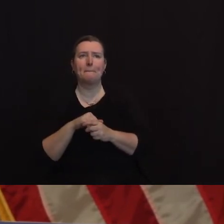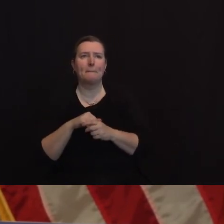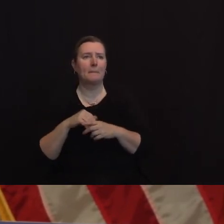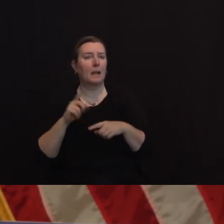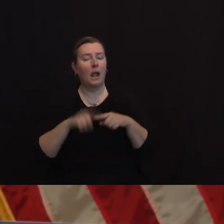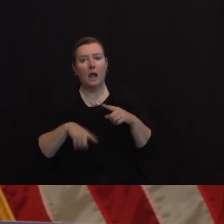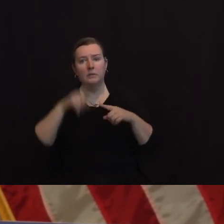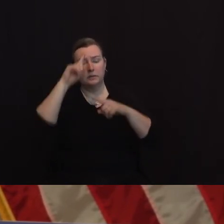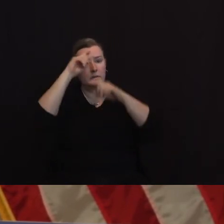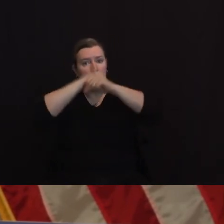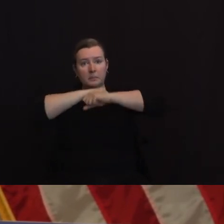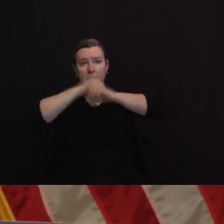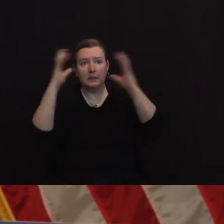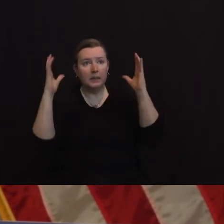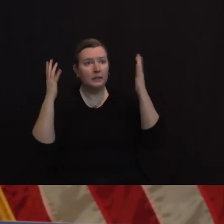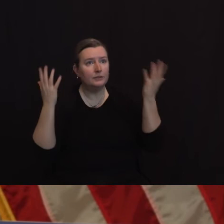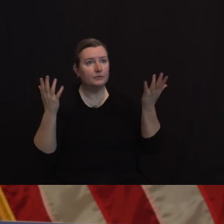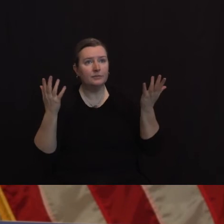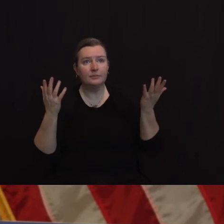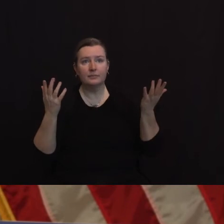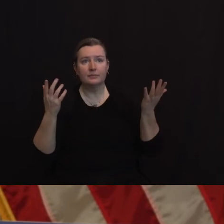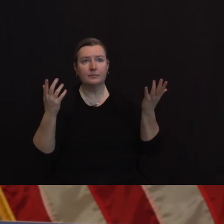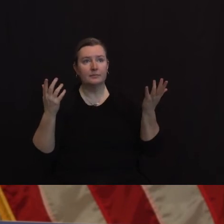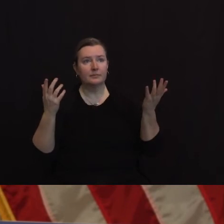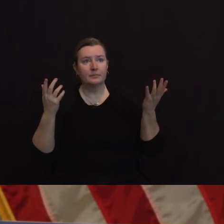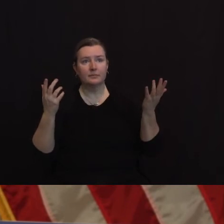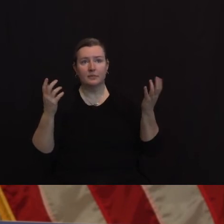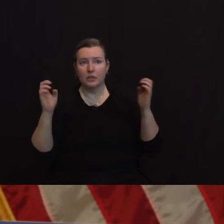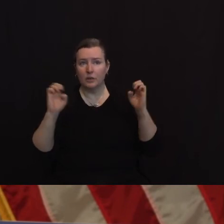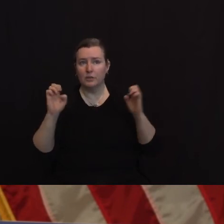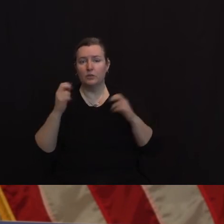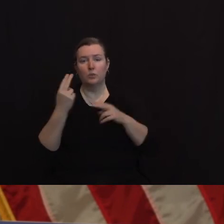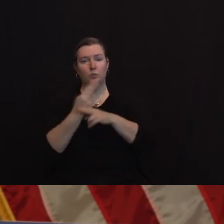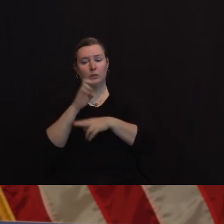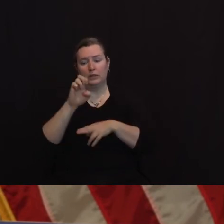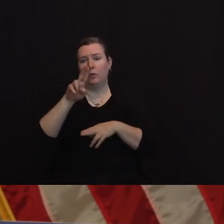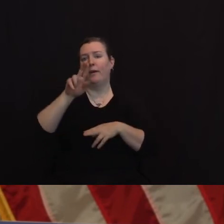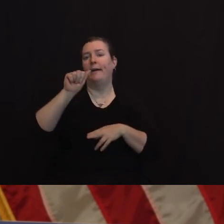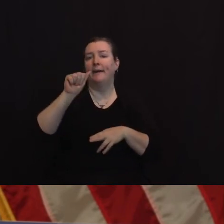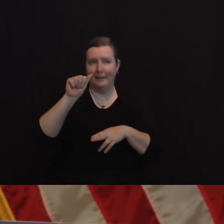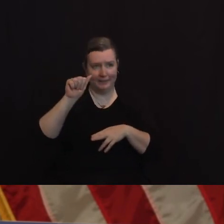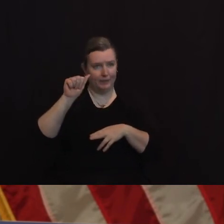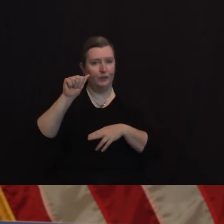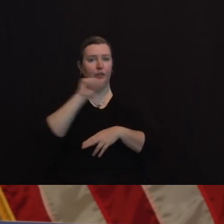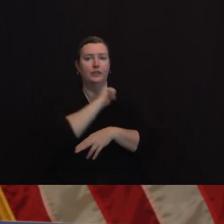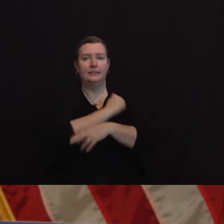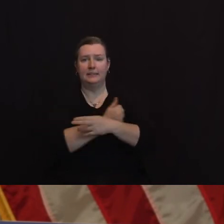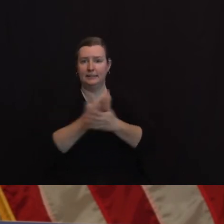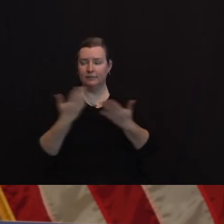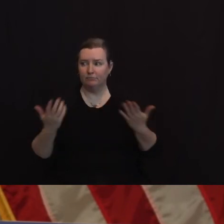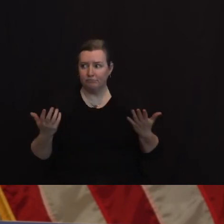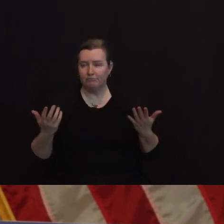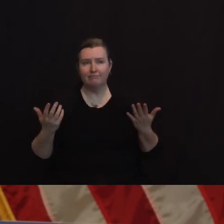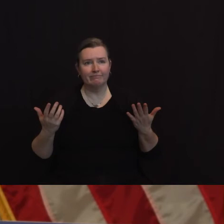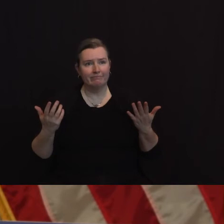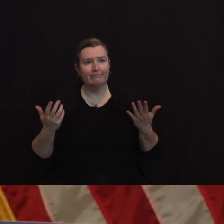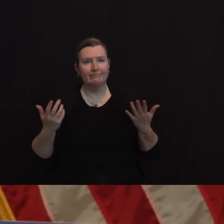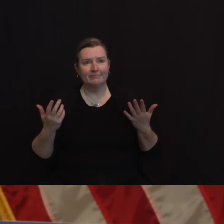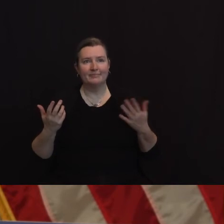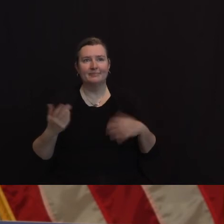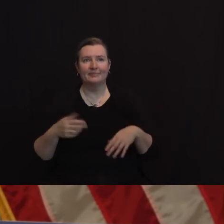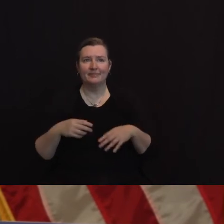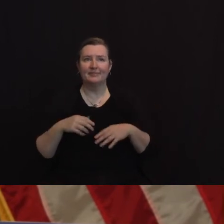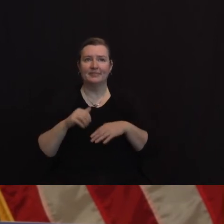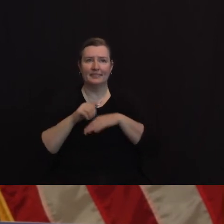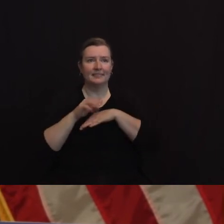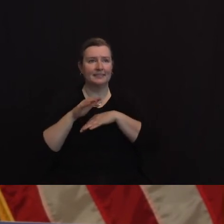by Saturday, and then the advisory committee on immunization practices, which advises the CDC, actually has an emergency meeting on Sunday and